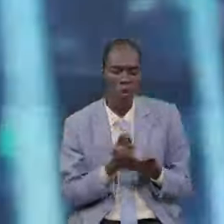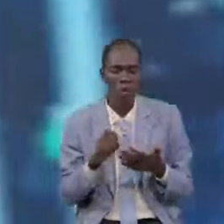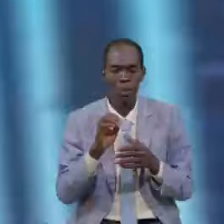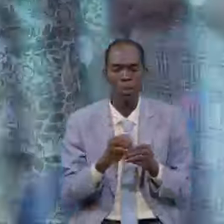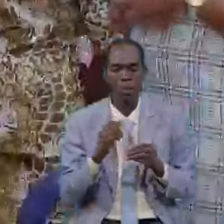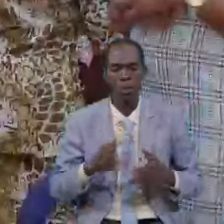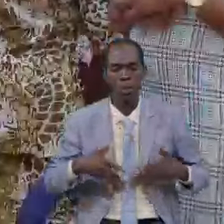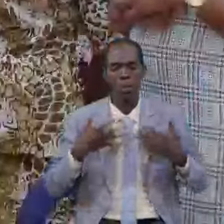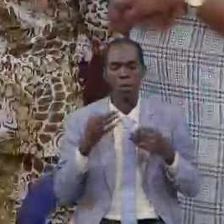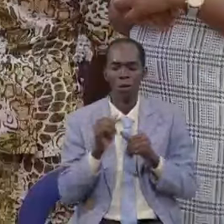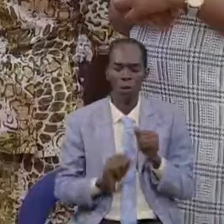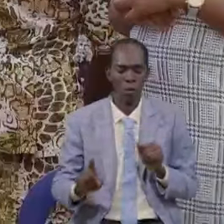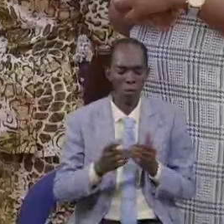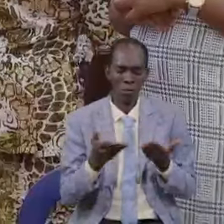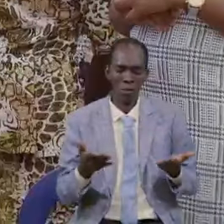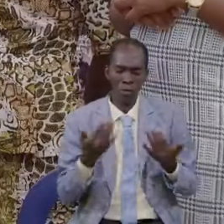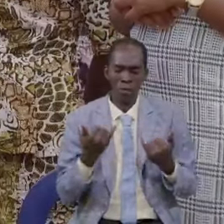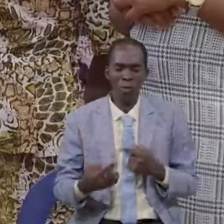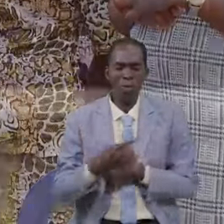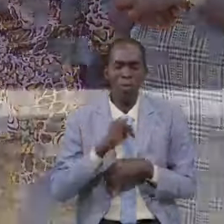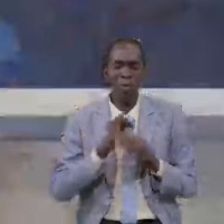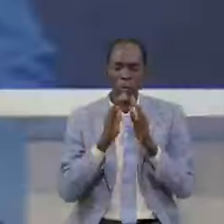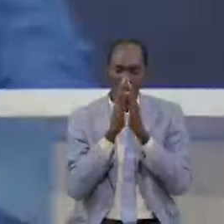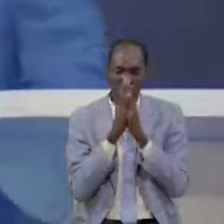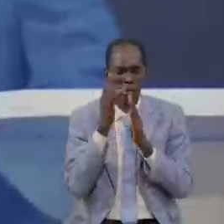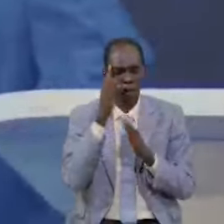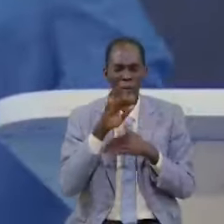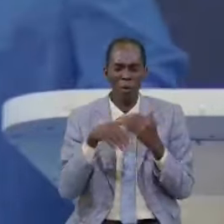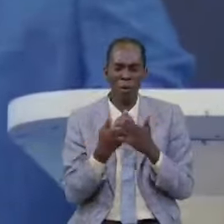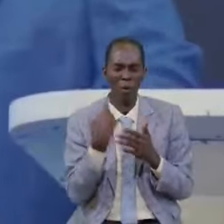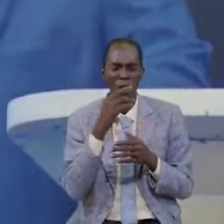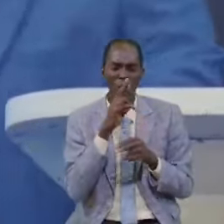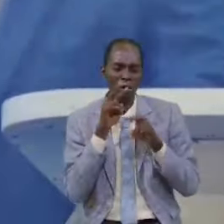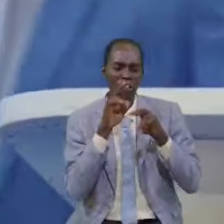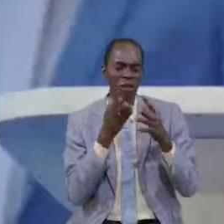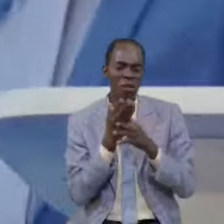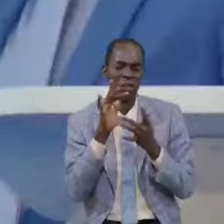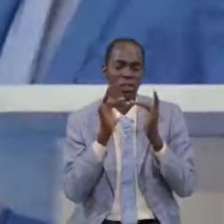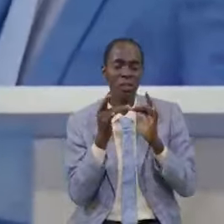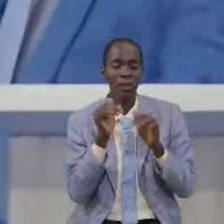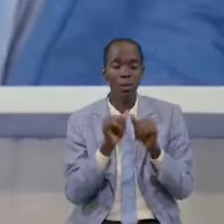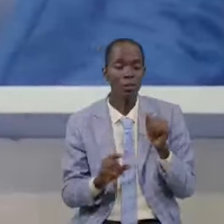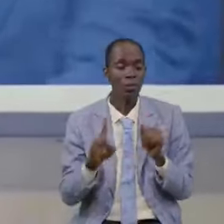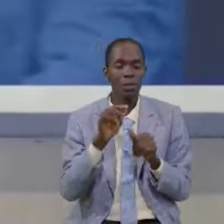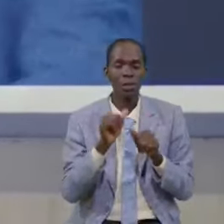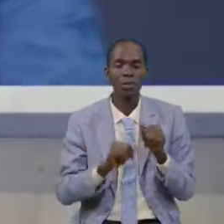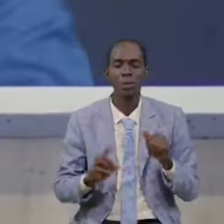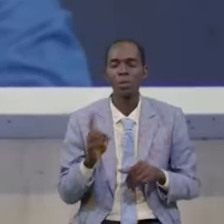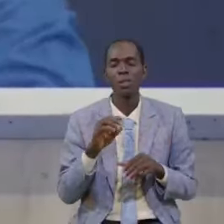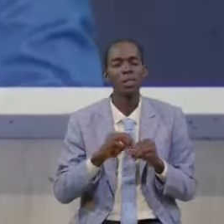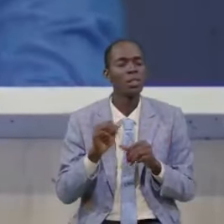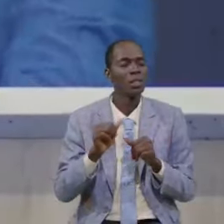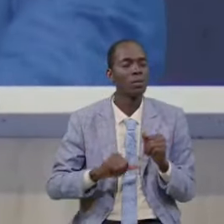today. And I pray for those online, everyone, everywhere, in every congregation, every continent,